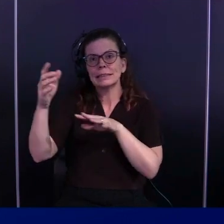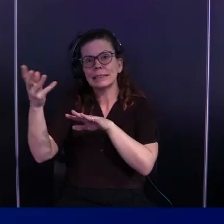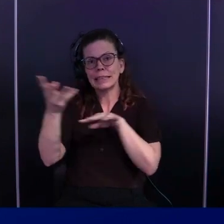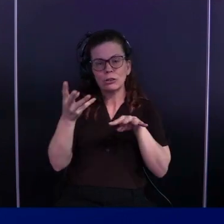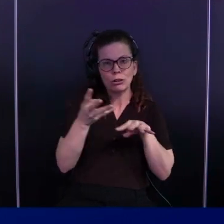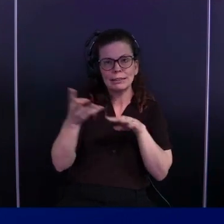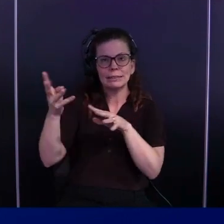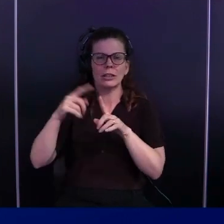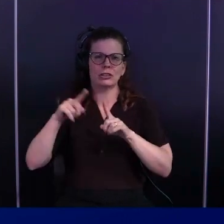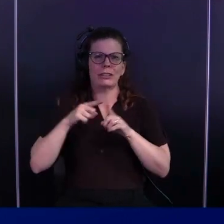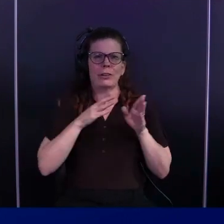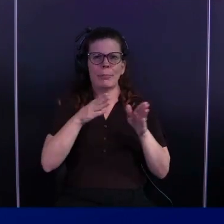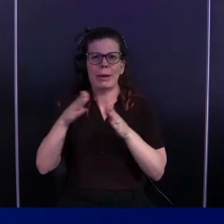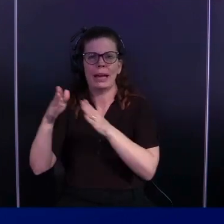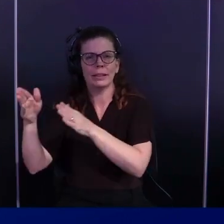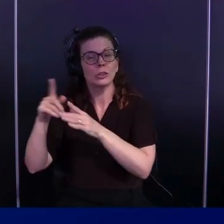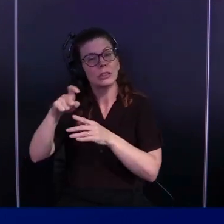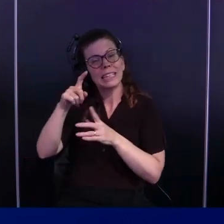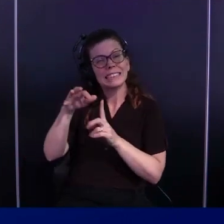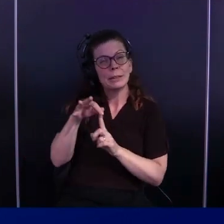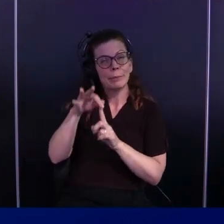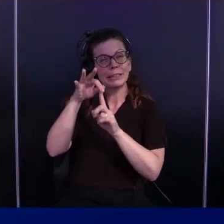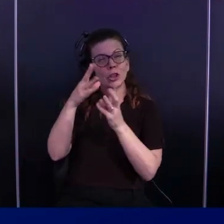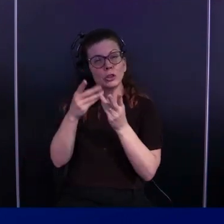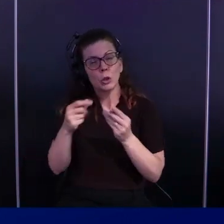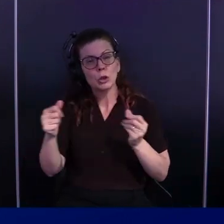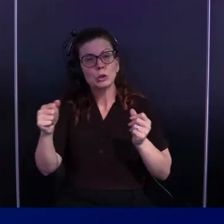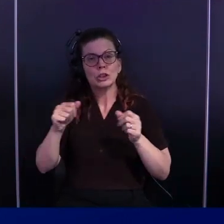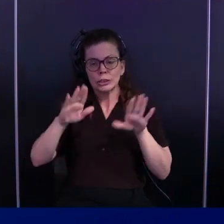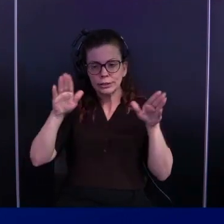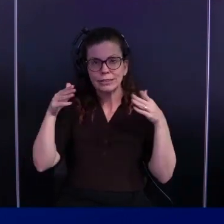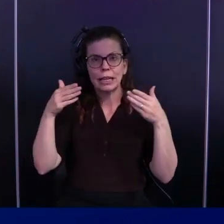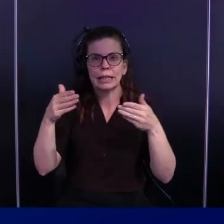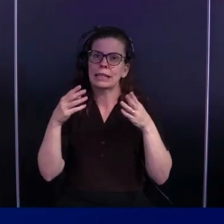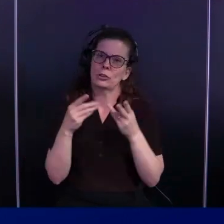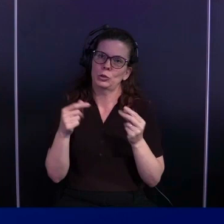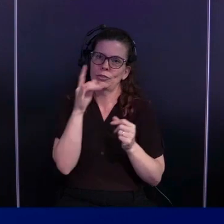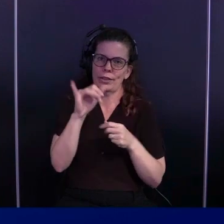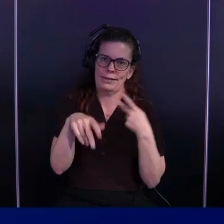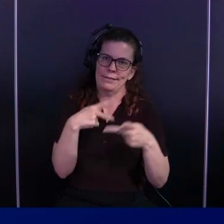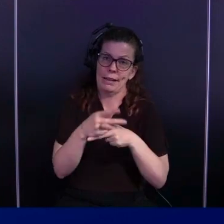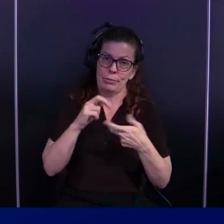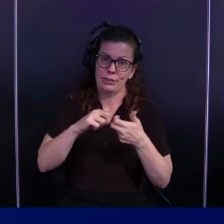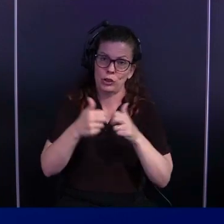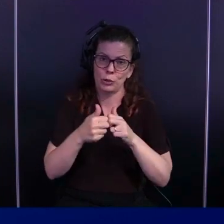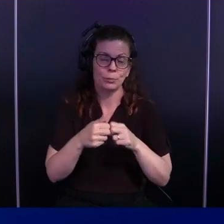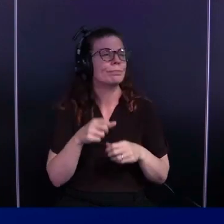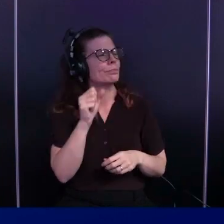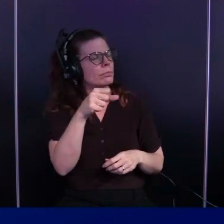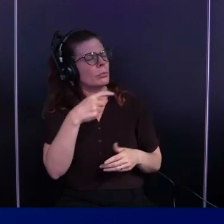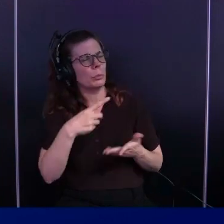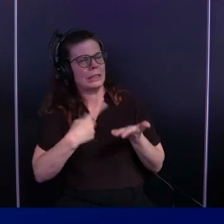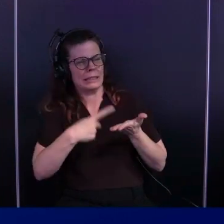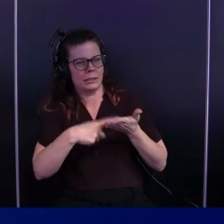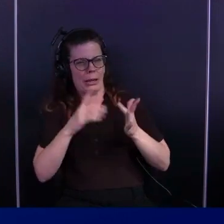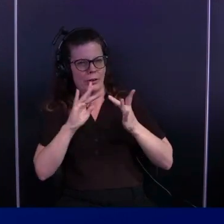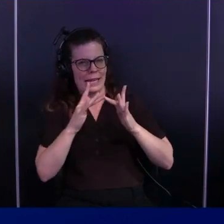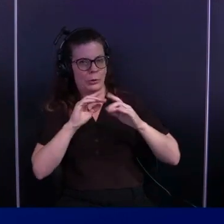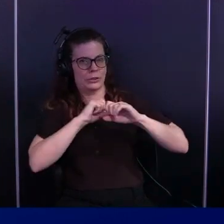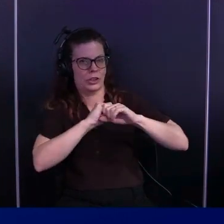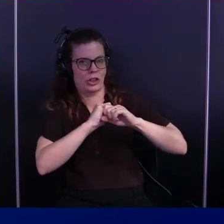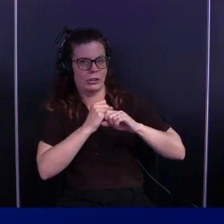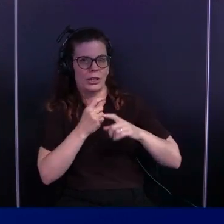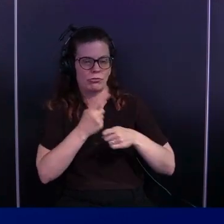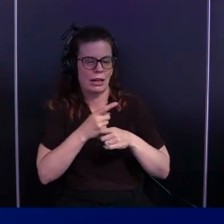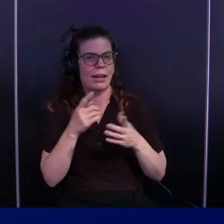different paths. So you need special solutions and dedicated solutions for these kind of issues. Yeah. Yeah, when we're talking network security, right,